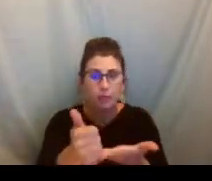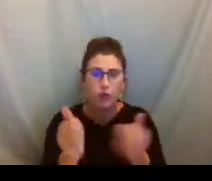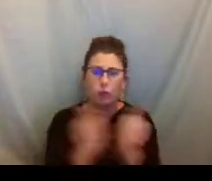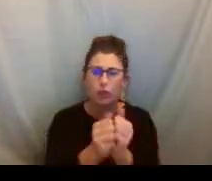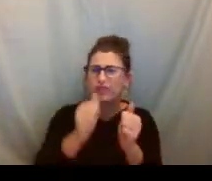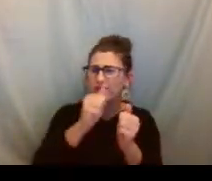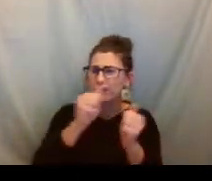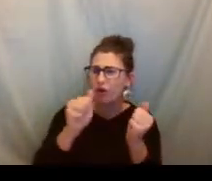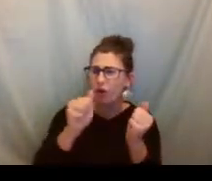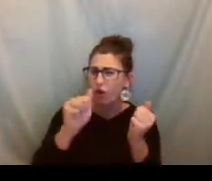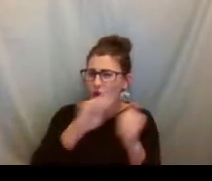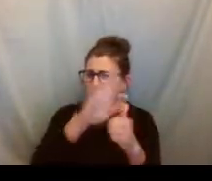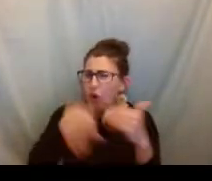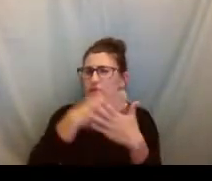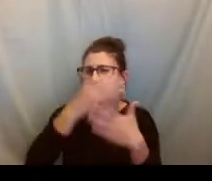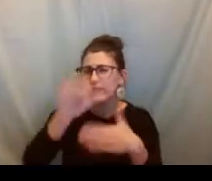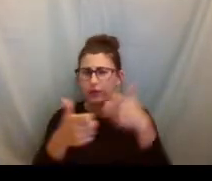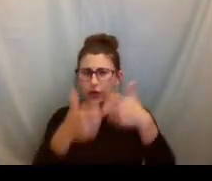today.